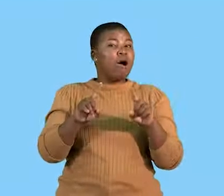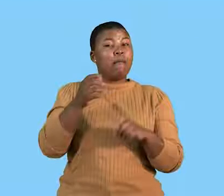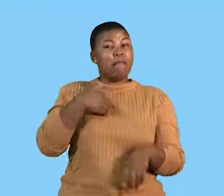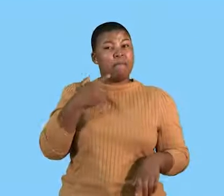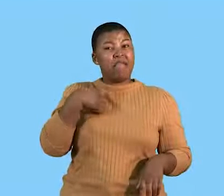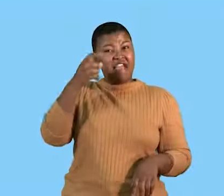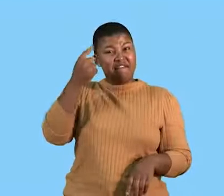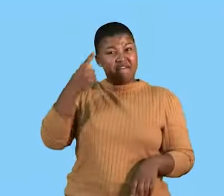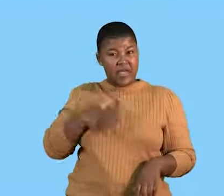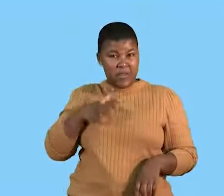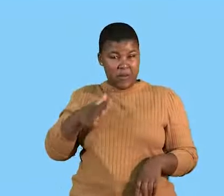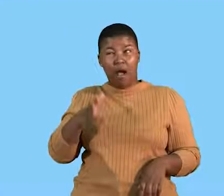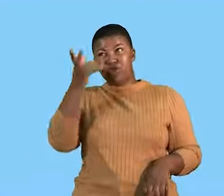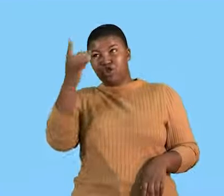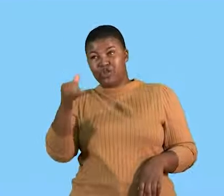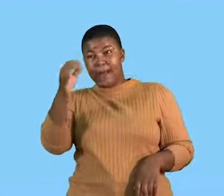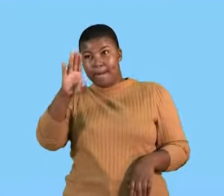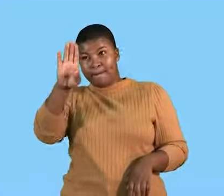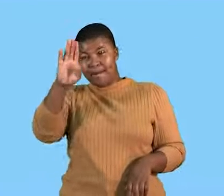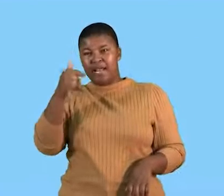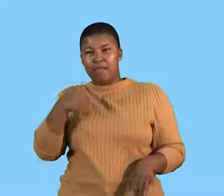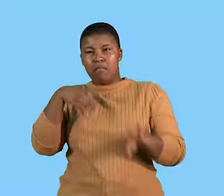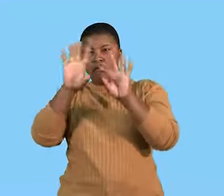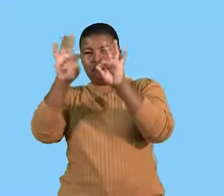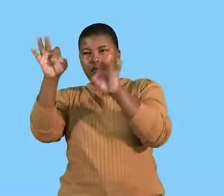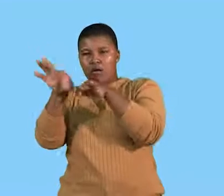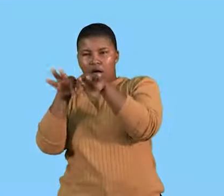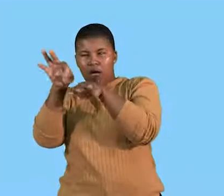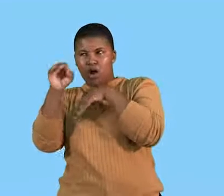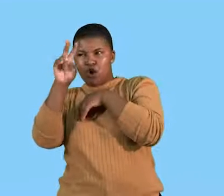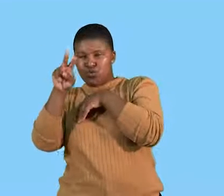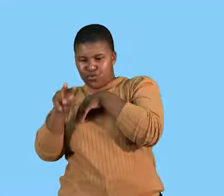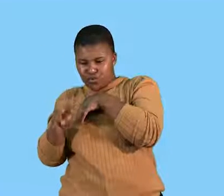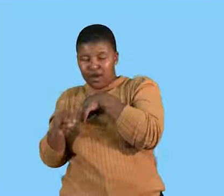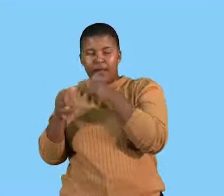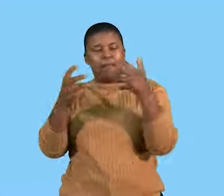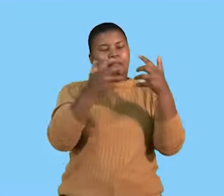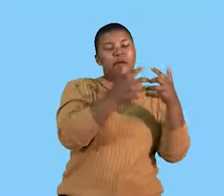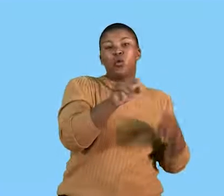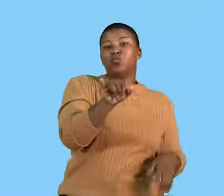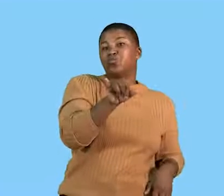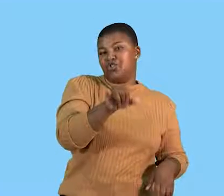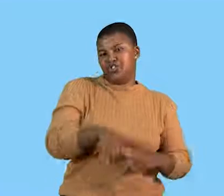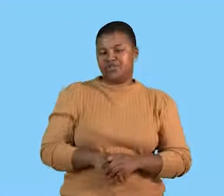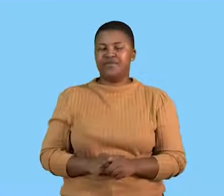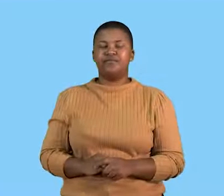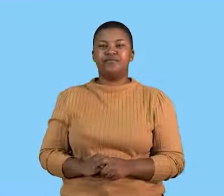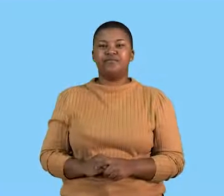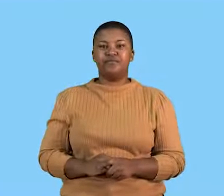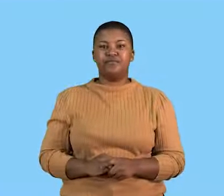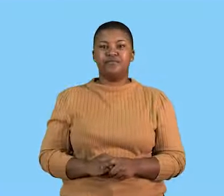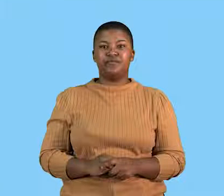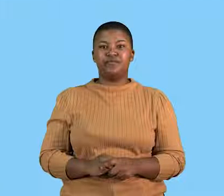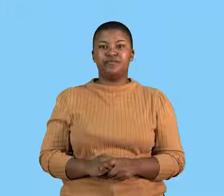and then read the description and see what a term, or in this case function, matches